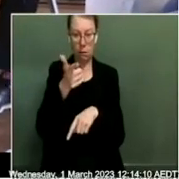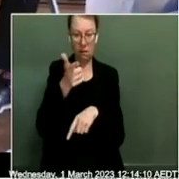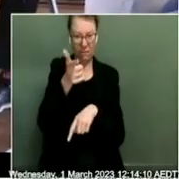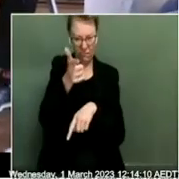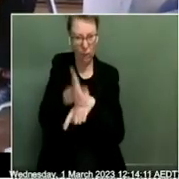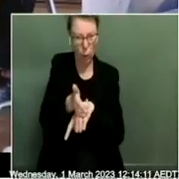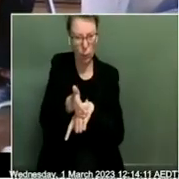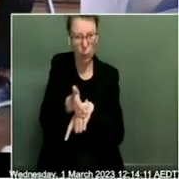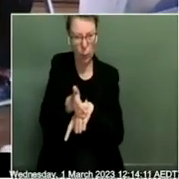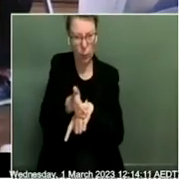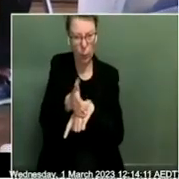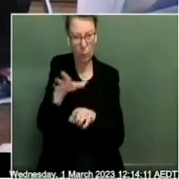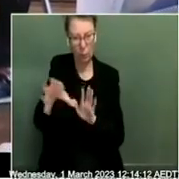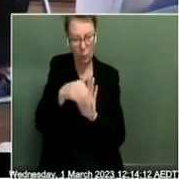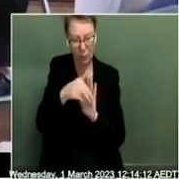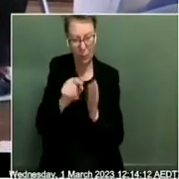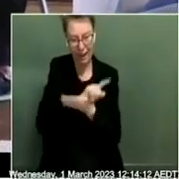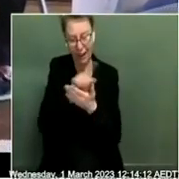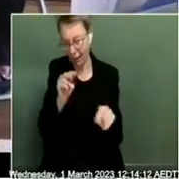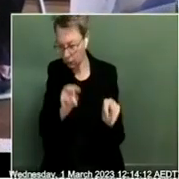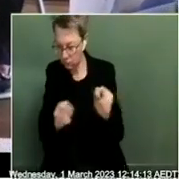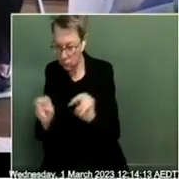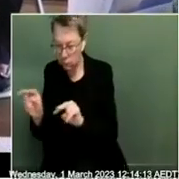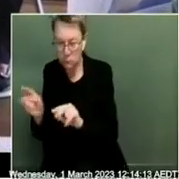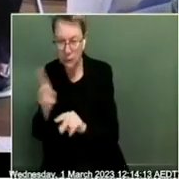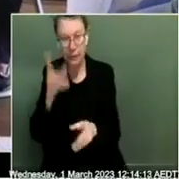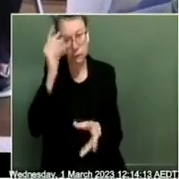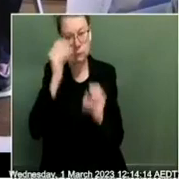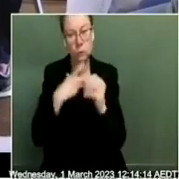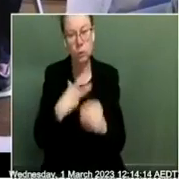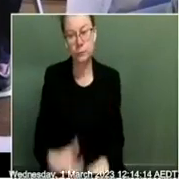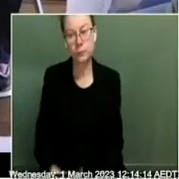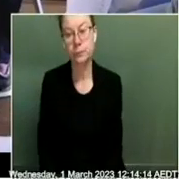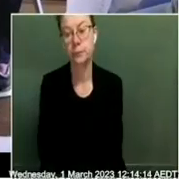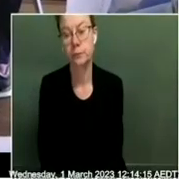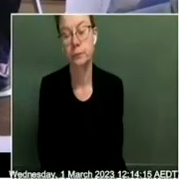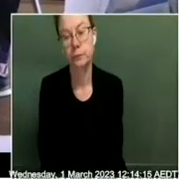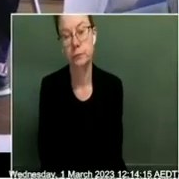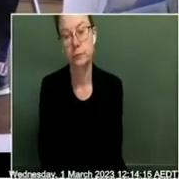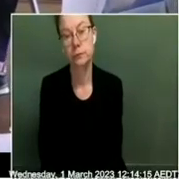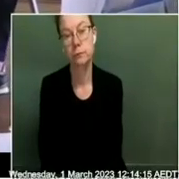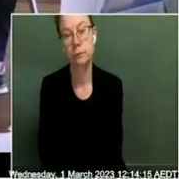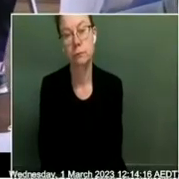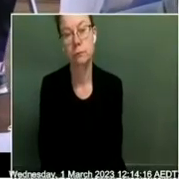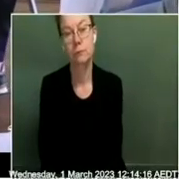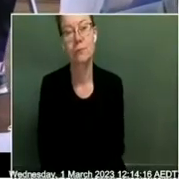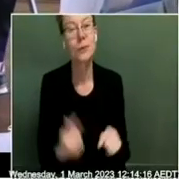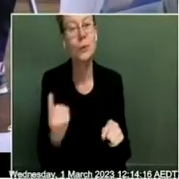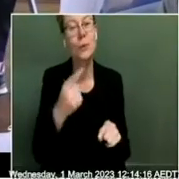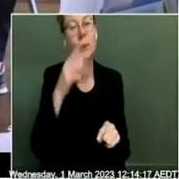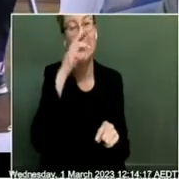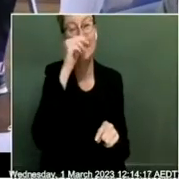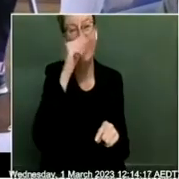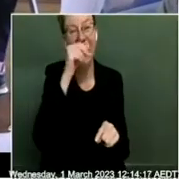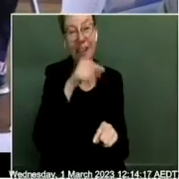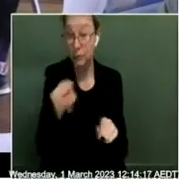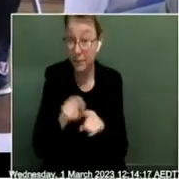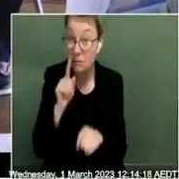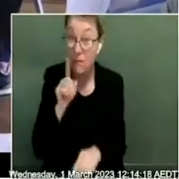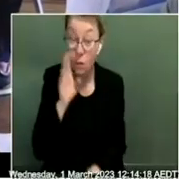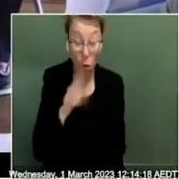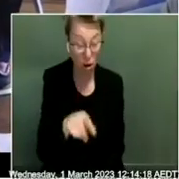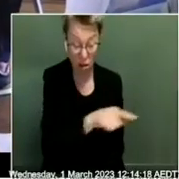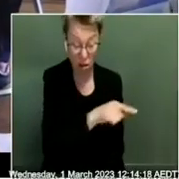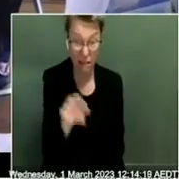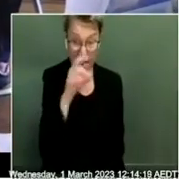see. But, the young fellas are so good at, like you said, they're organised, aren't they? They are telling the